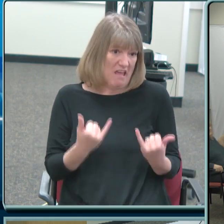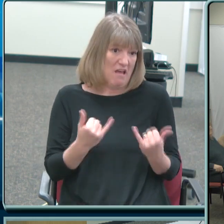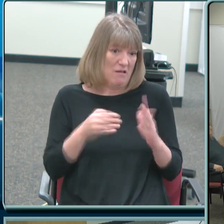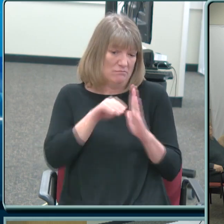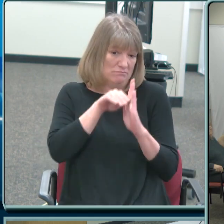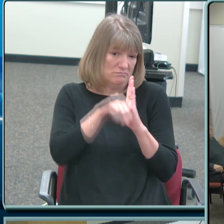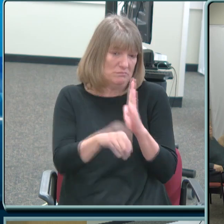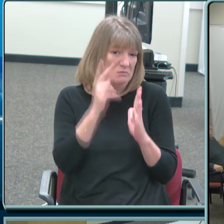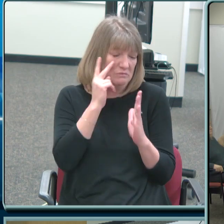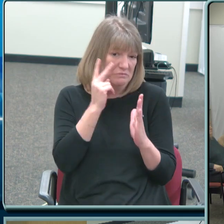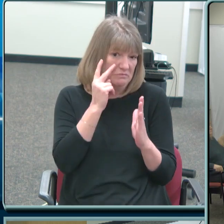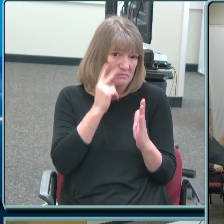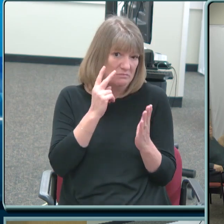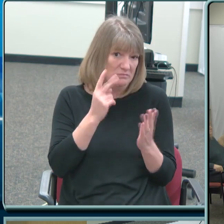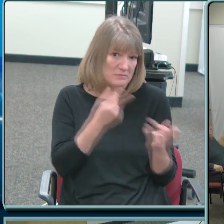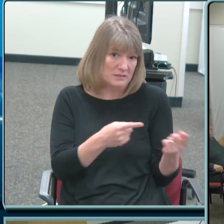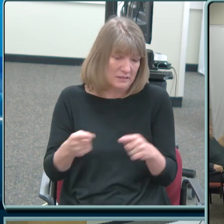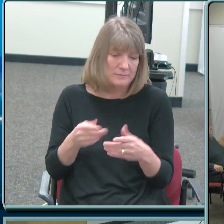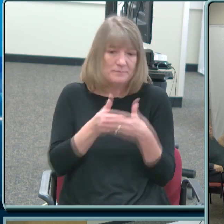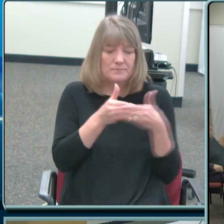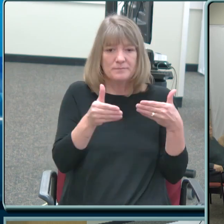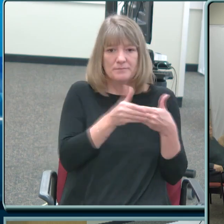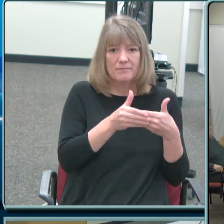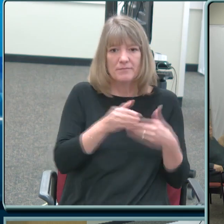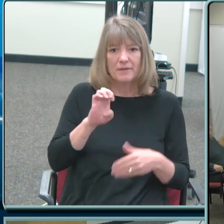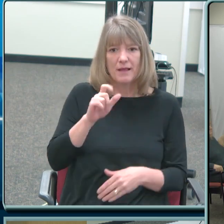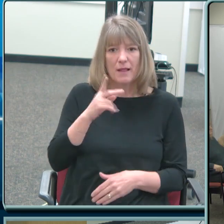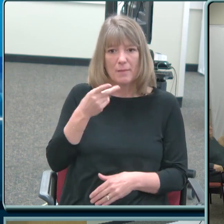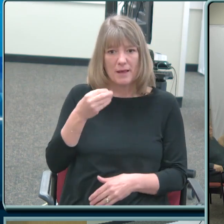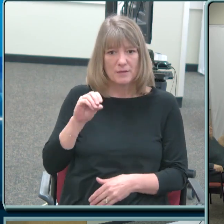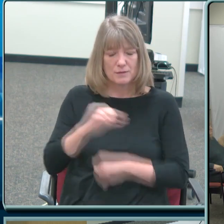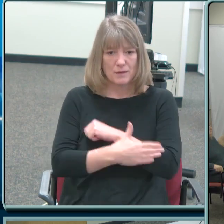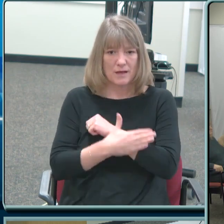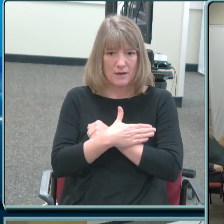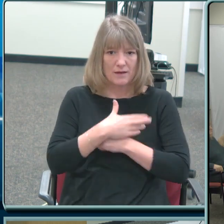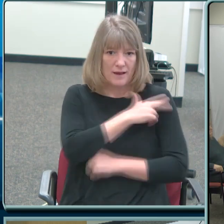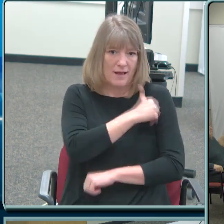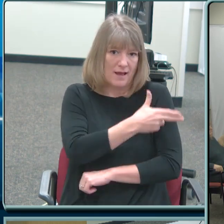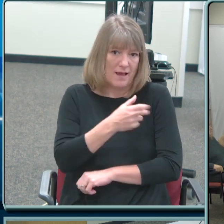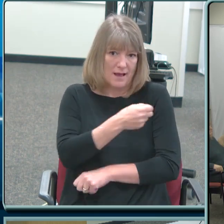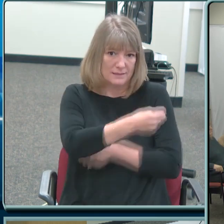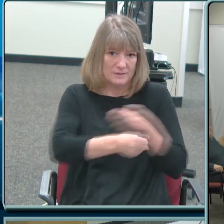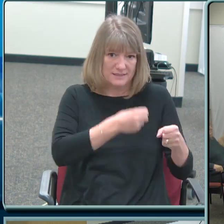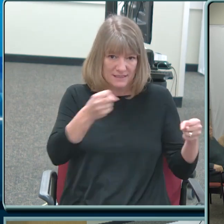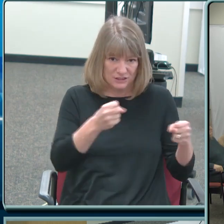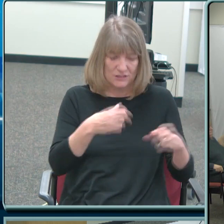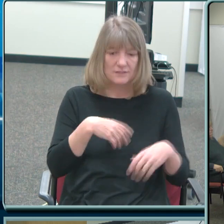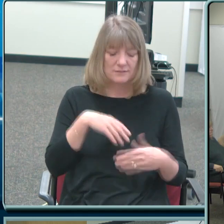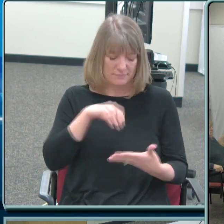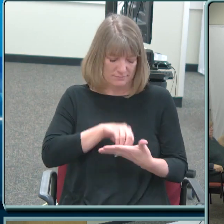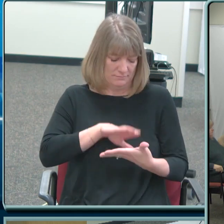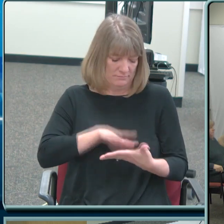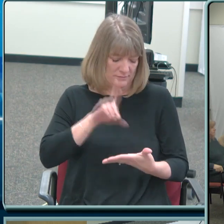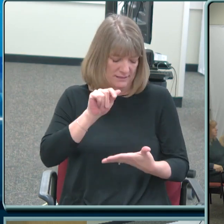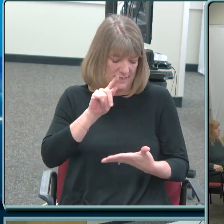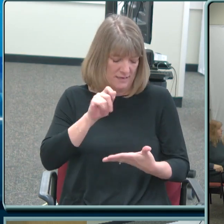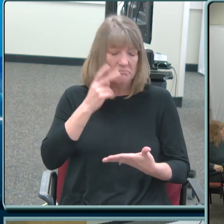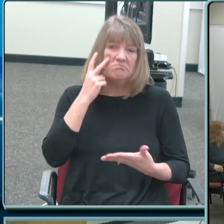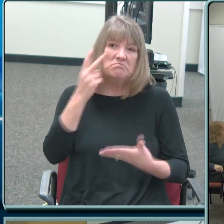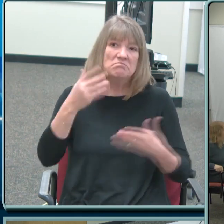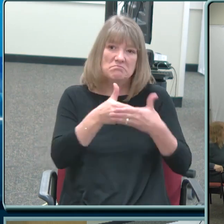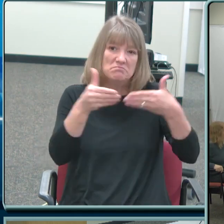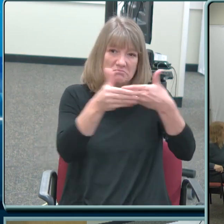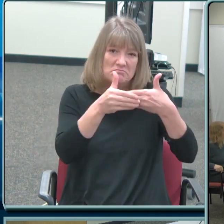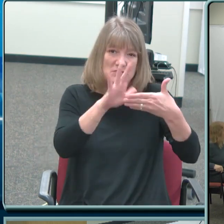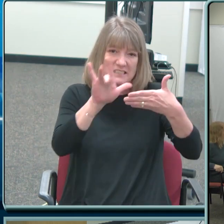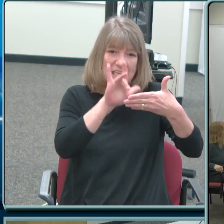see what happens. Next slide, please. This is our El Paso County hospitalization data, and you can see on that graph in the center